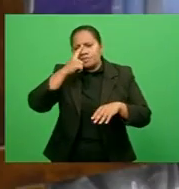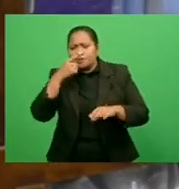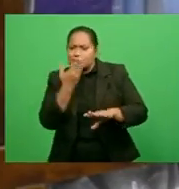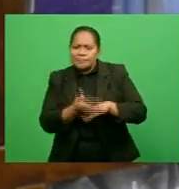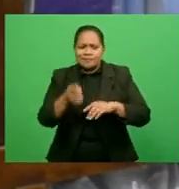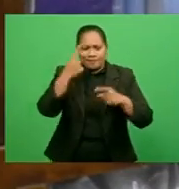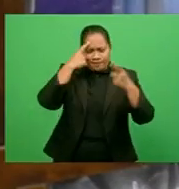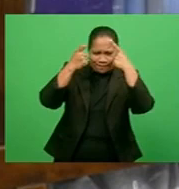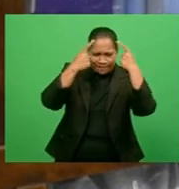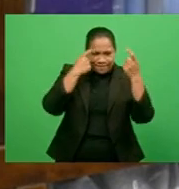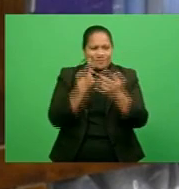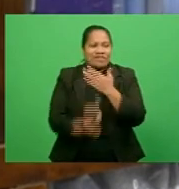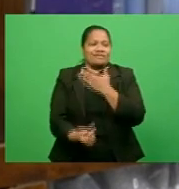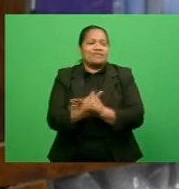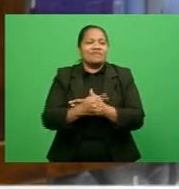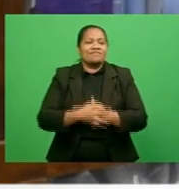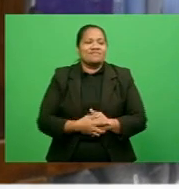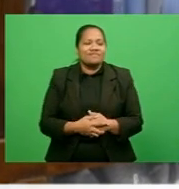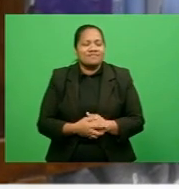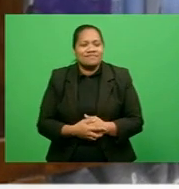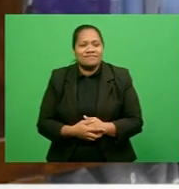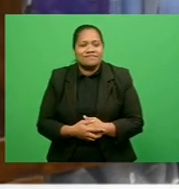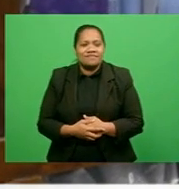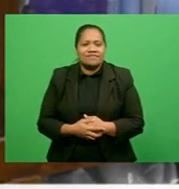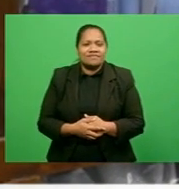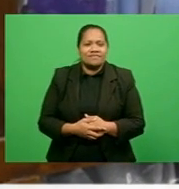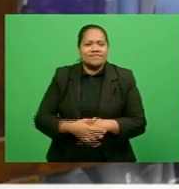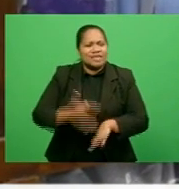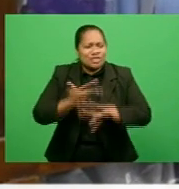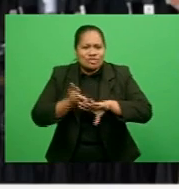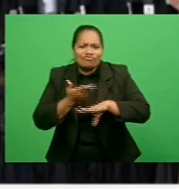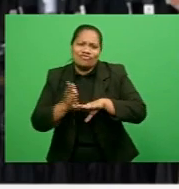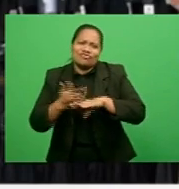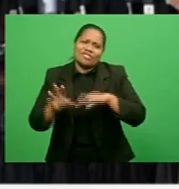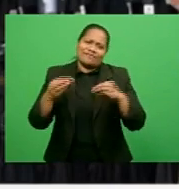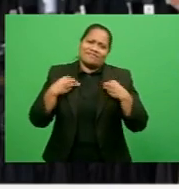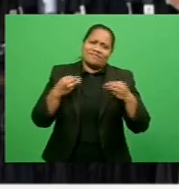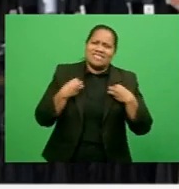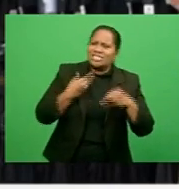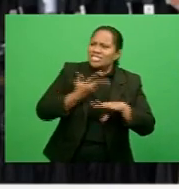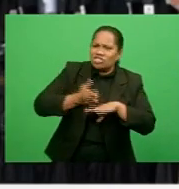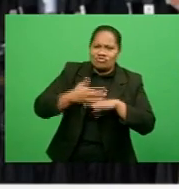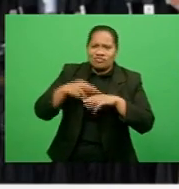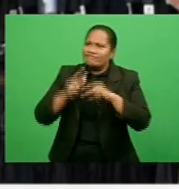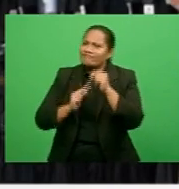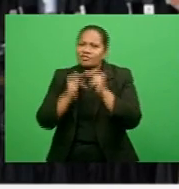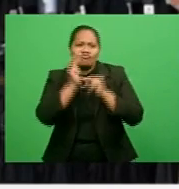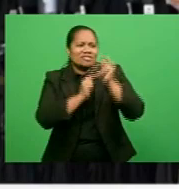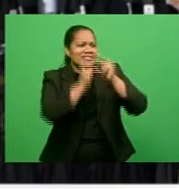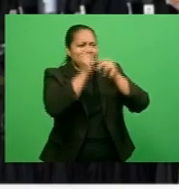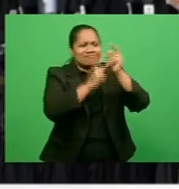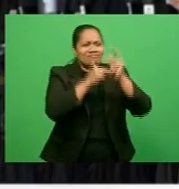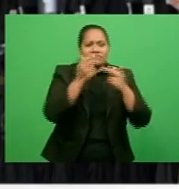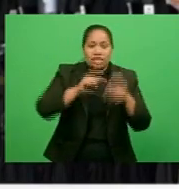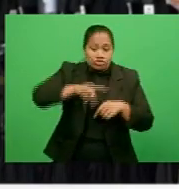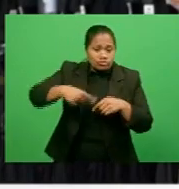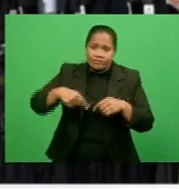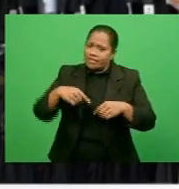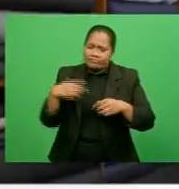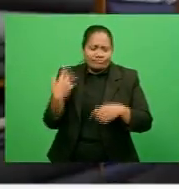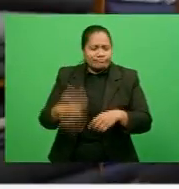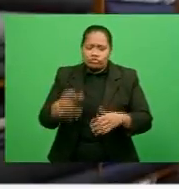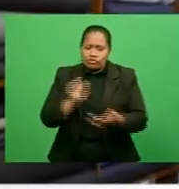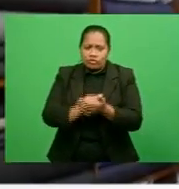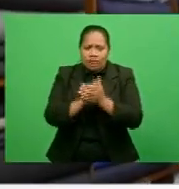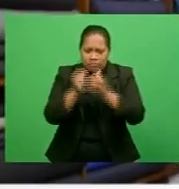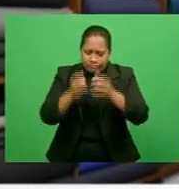in, a lot of new enterprise came in, a lot of new buildings came in. SUVA has really grown in the last 50